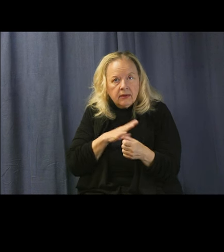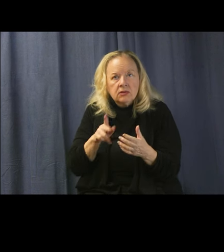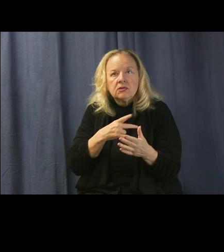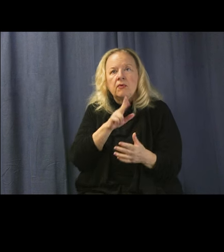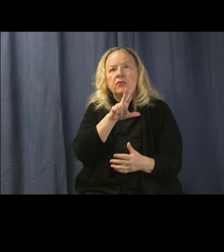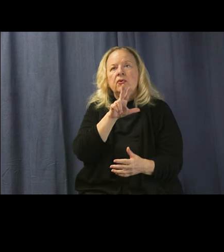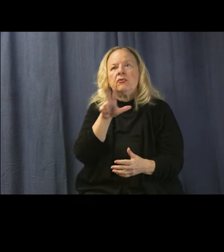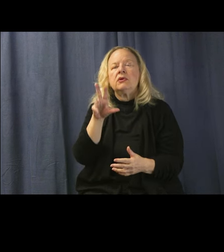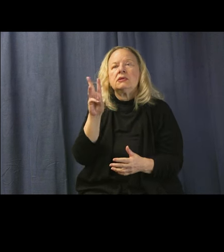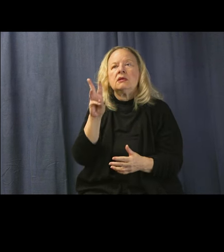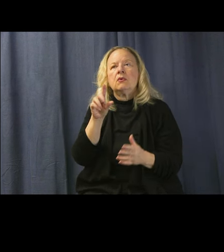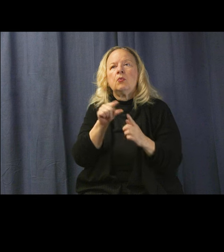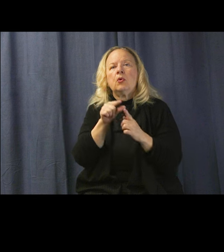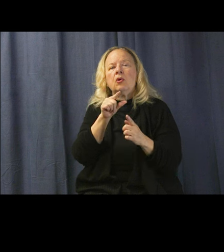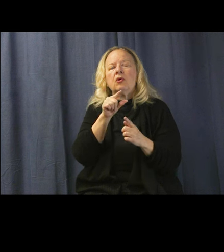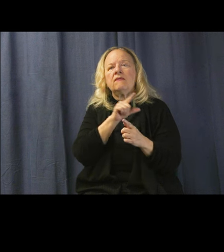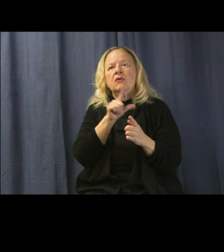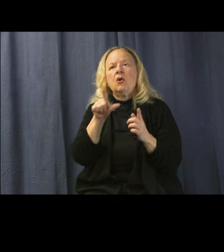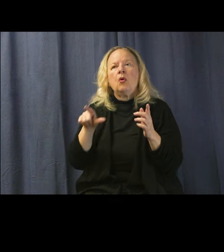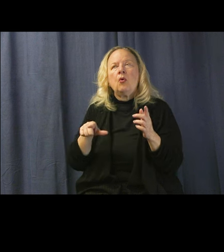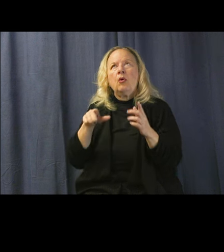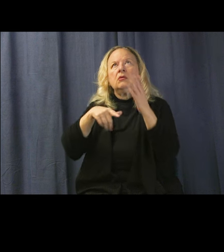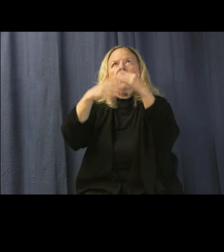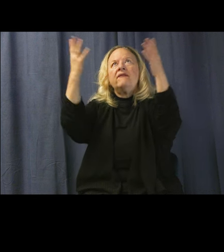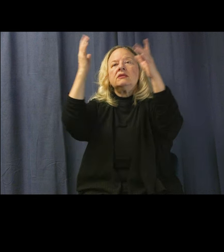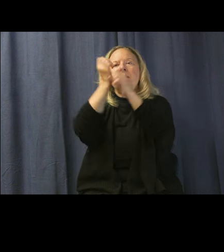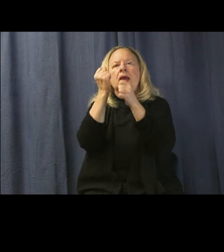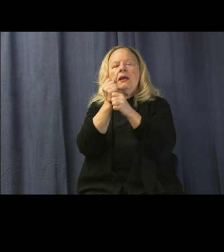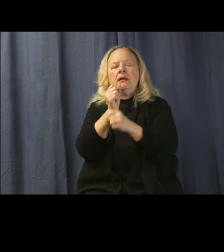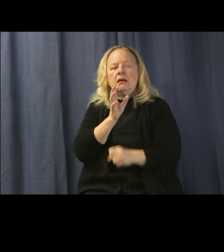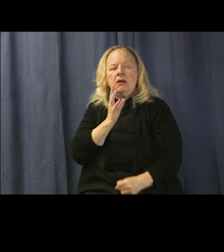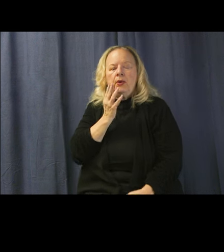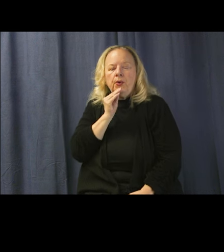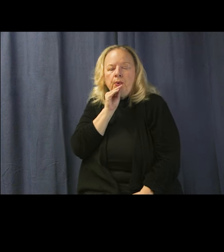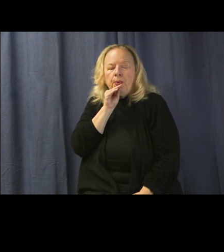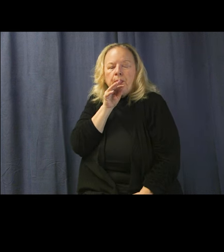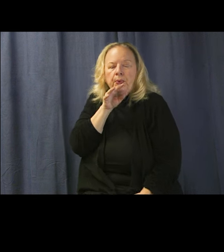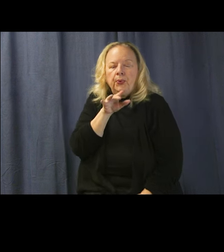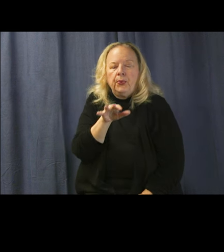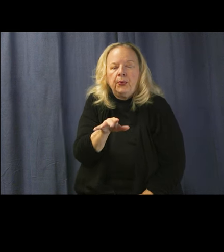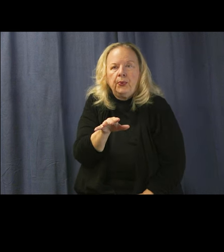Psalm 33:6, by the word of the Lord were the heavens made, and all the hosts of them by the breath of his mouth.